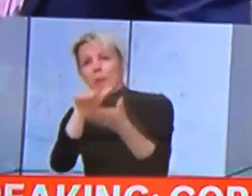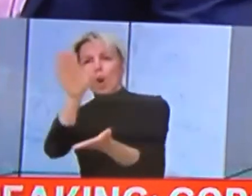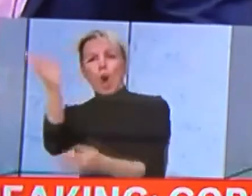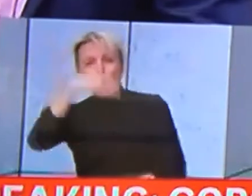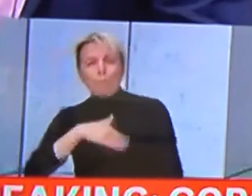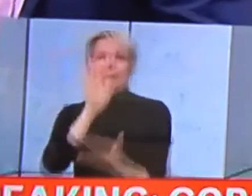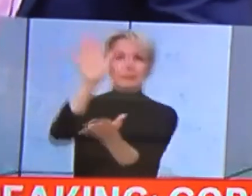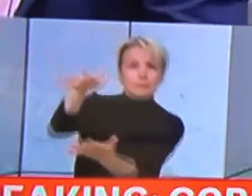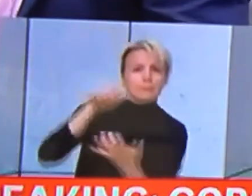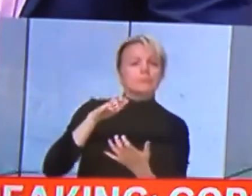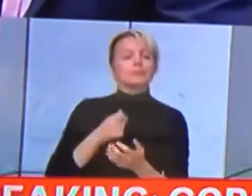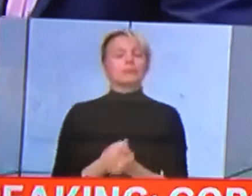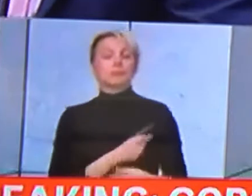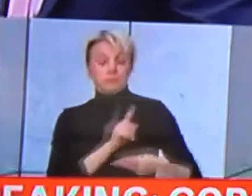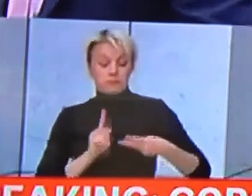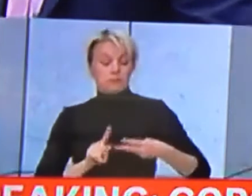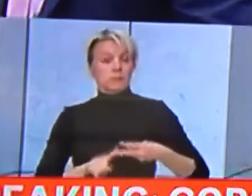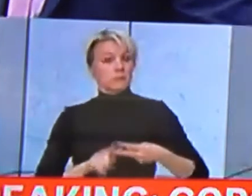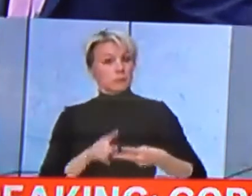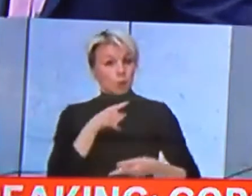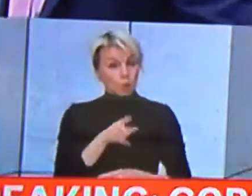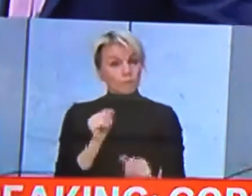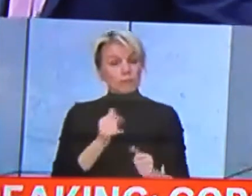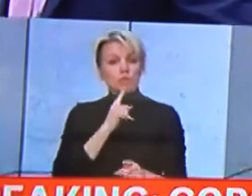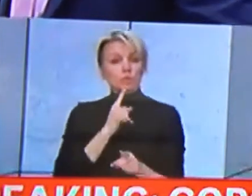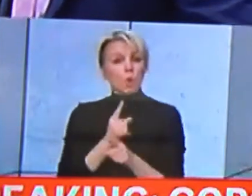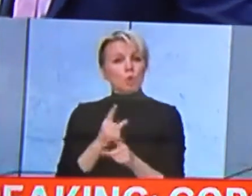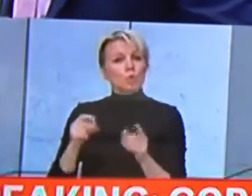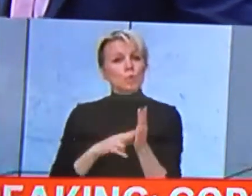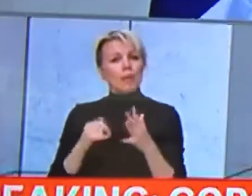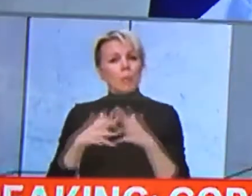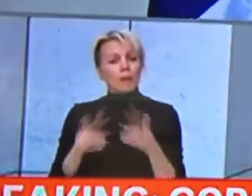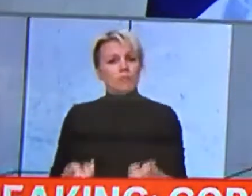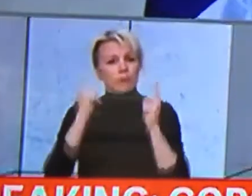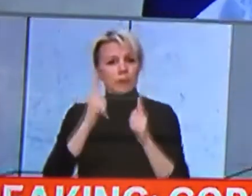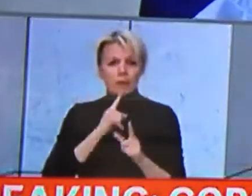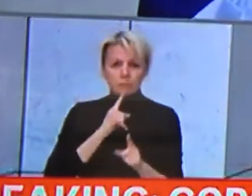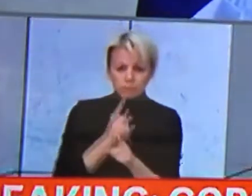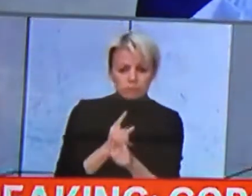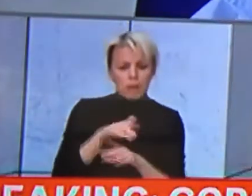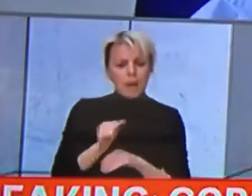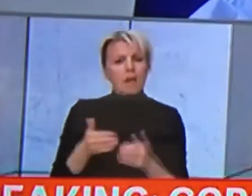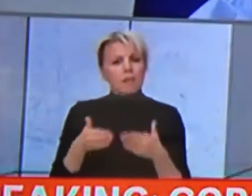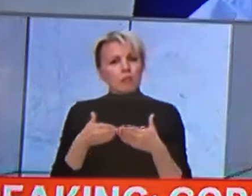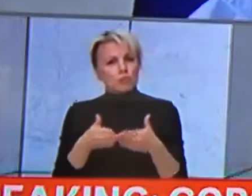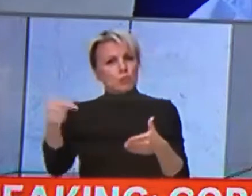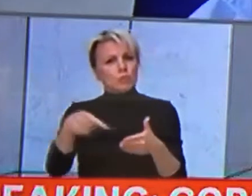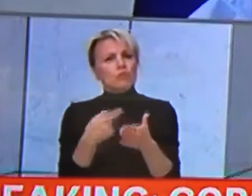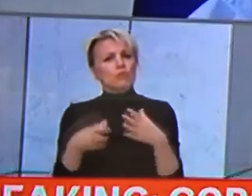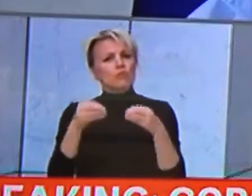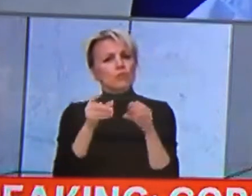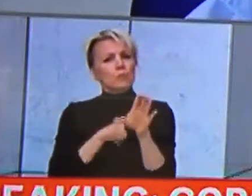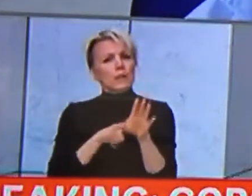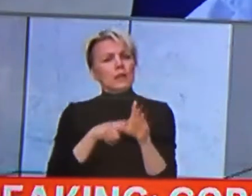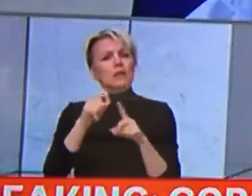Berejiklian about the Ruby Princess situation? Can we expect any kind of an investigation into that? Oh, we've had a number of conversations about that. We're learning the